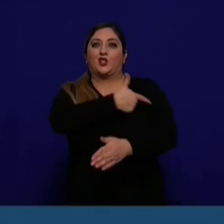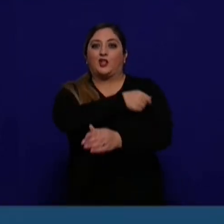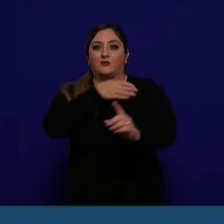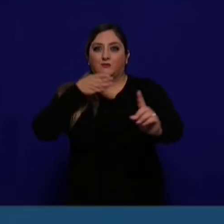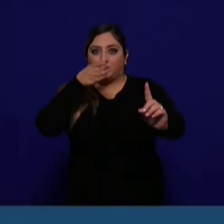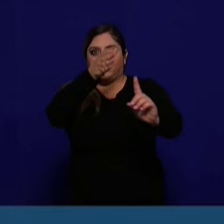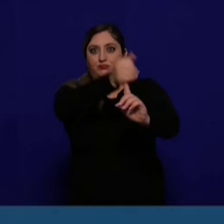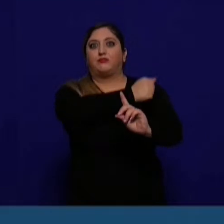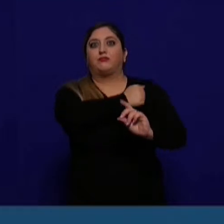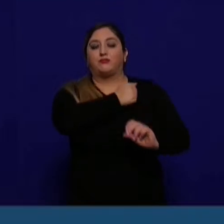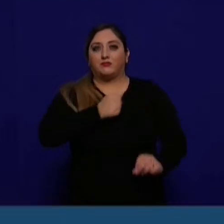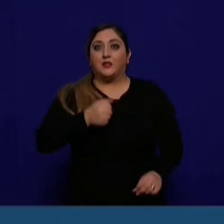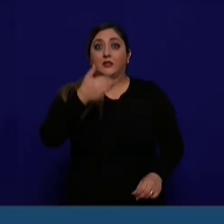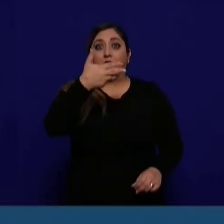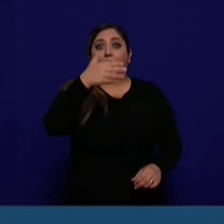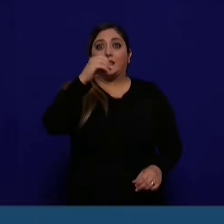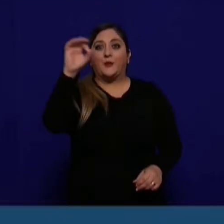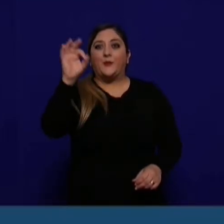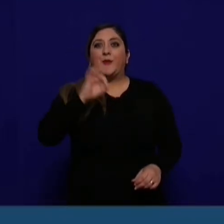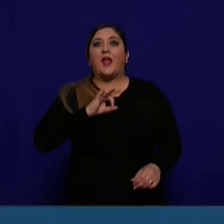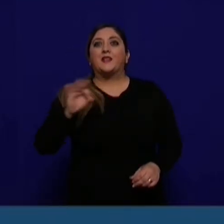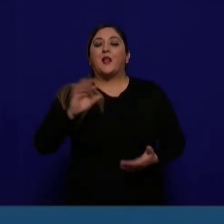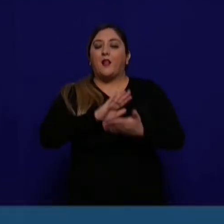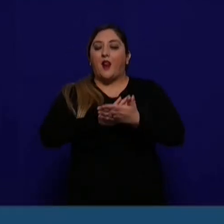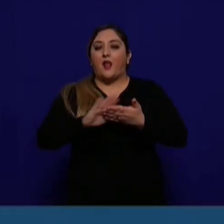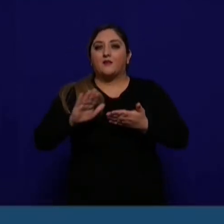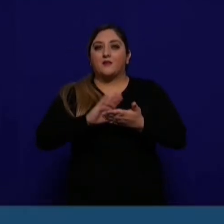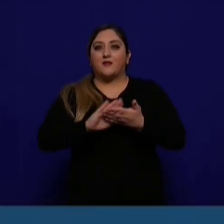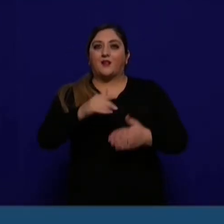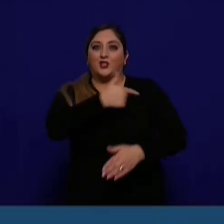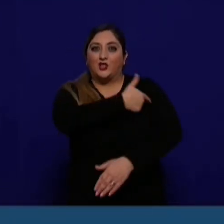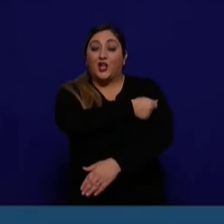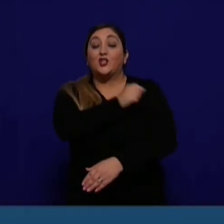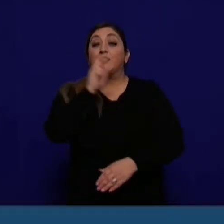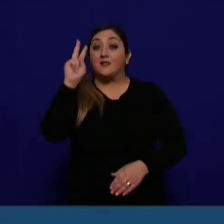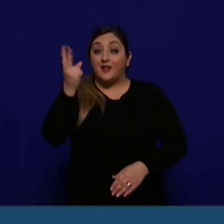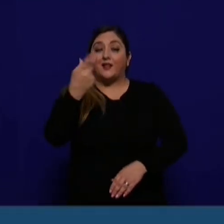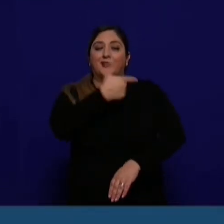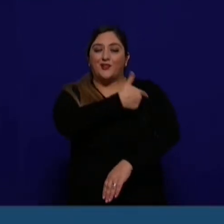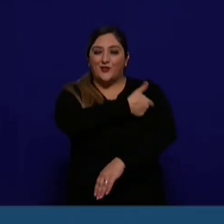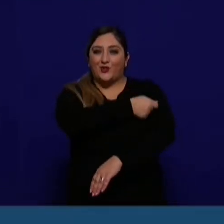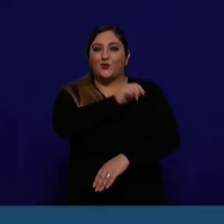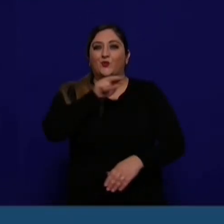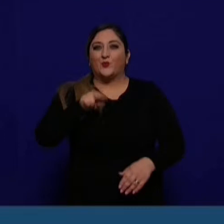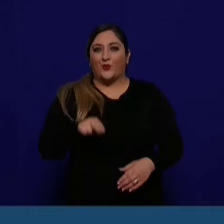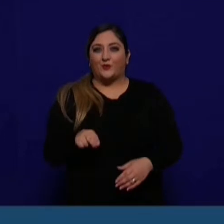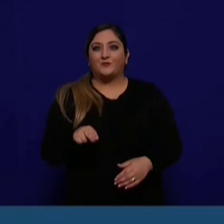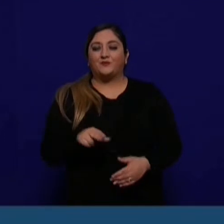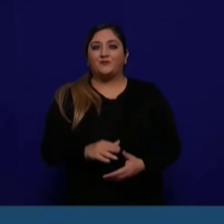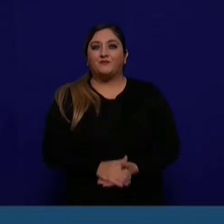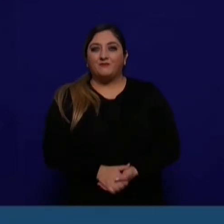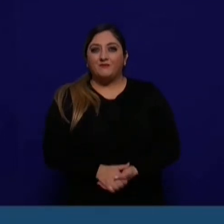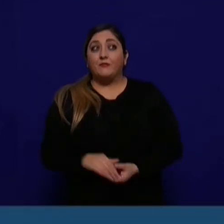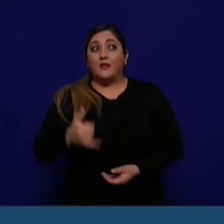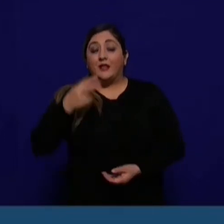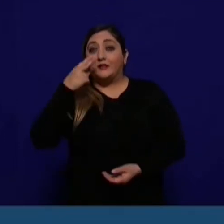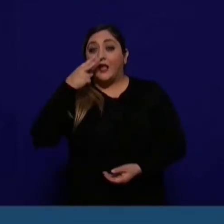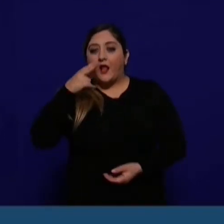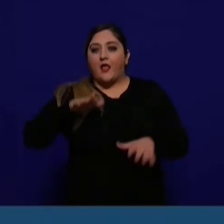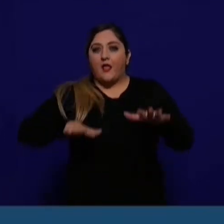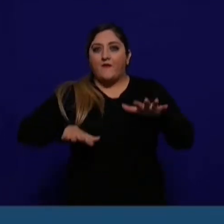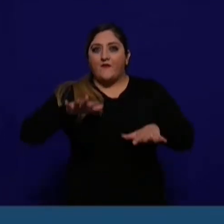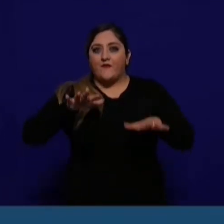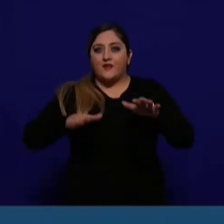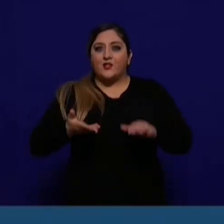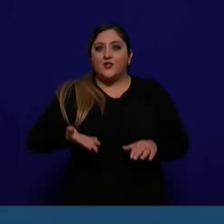il fuq minn 90% uptake tal-vaccination b'żewġ dożi l-residenti tagħhom u jekk tħares lejn average qiegħed il fuq